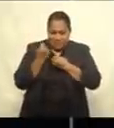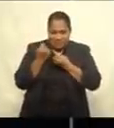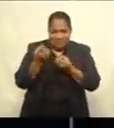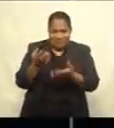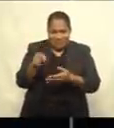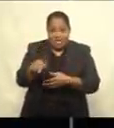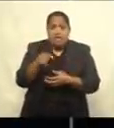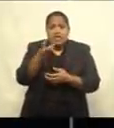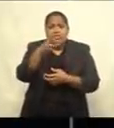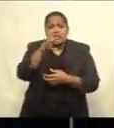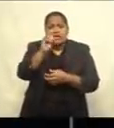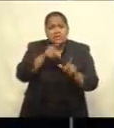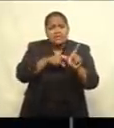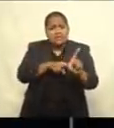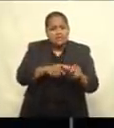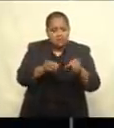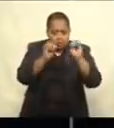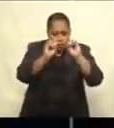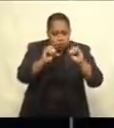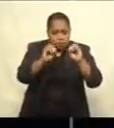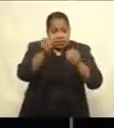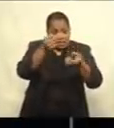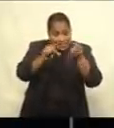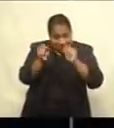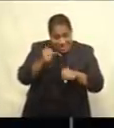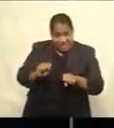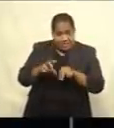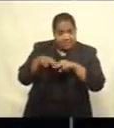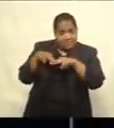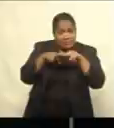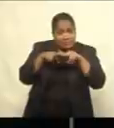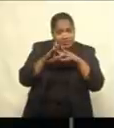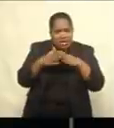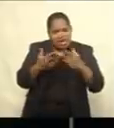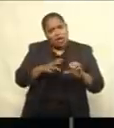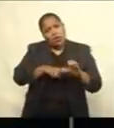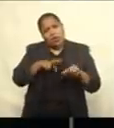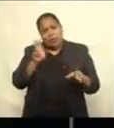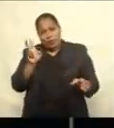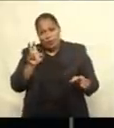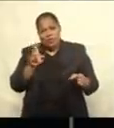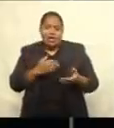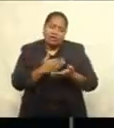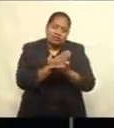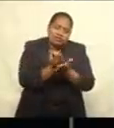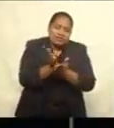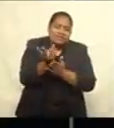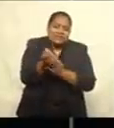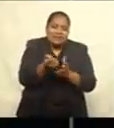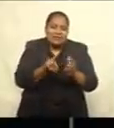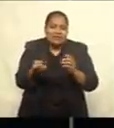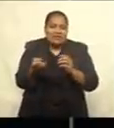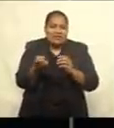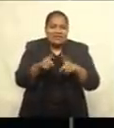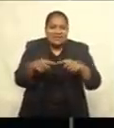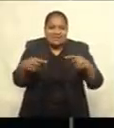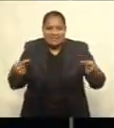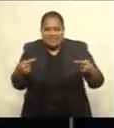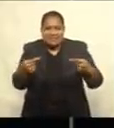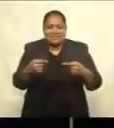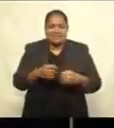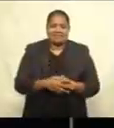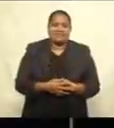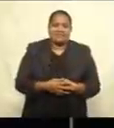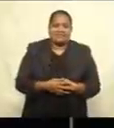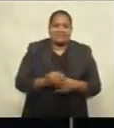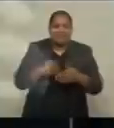30 years of teaching science around Fiji, Munreilangi is now retired and shares some of the highlights of his career. Lina Rees with this